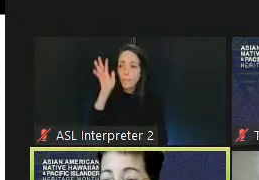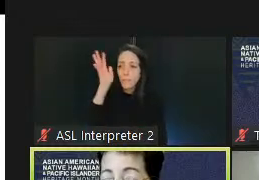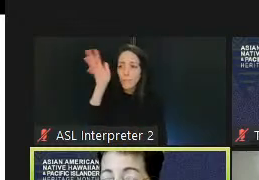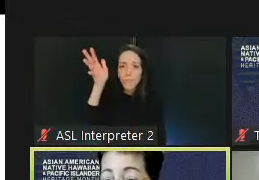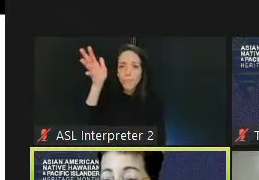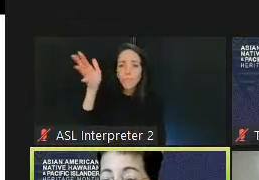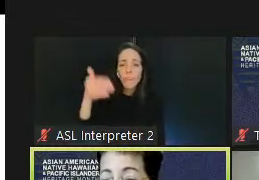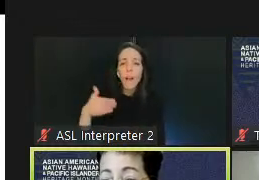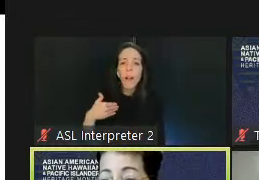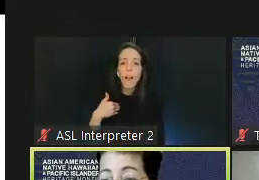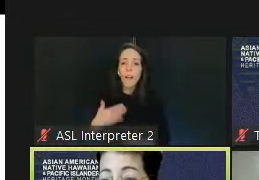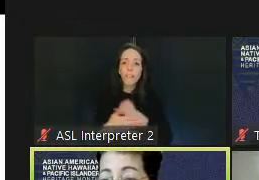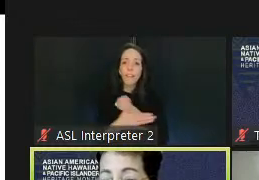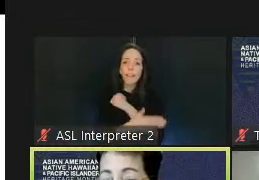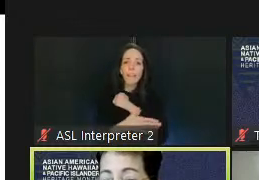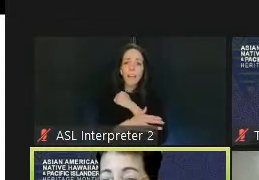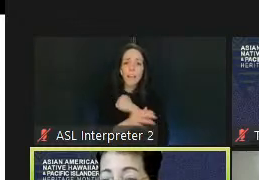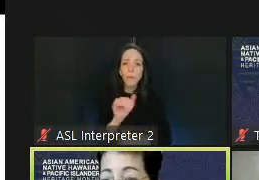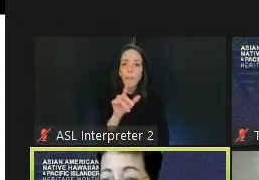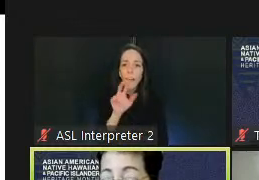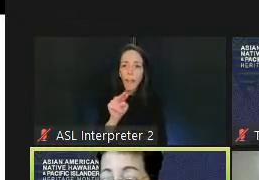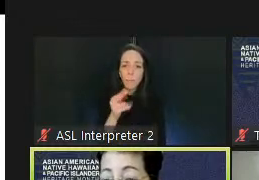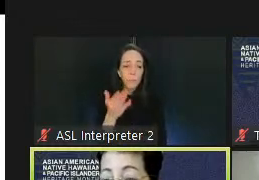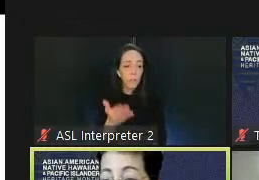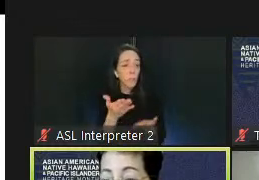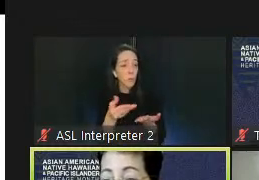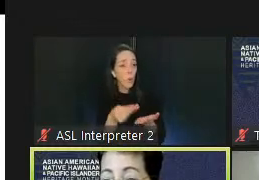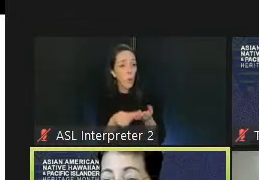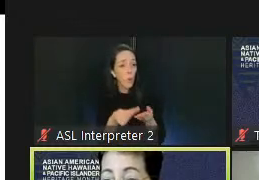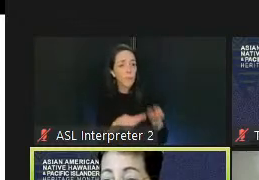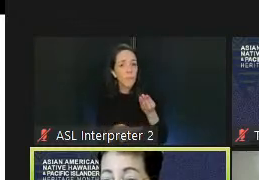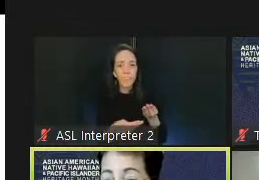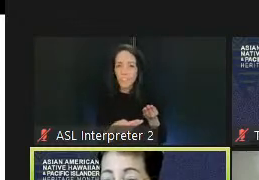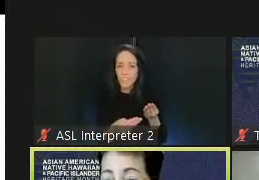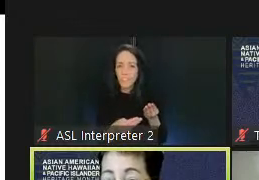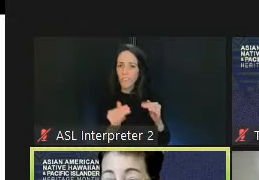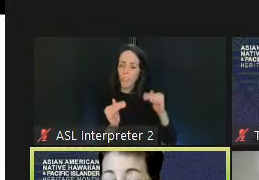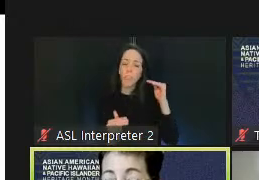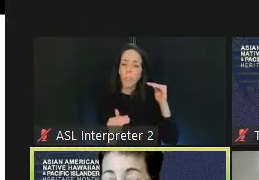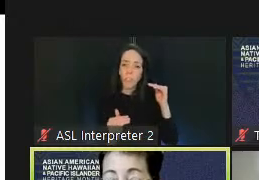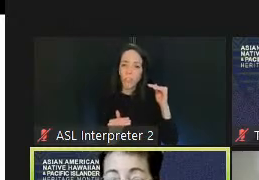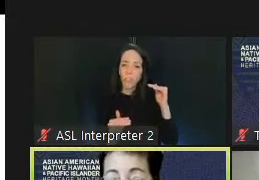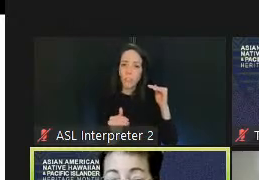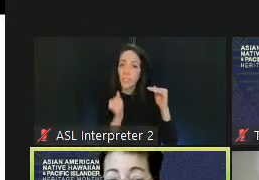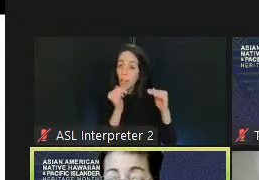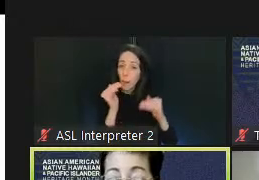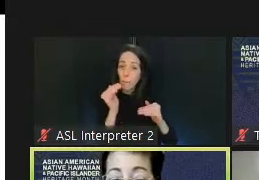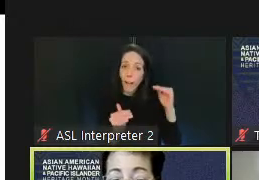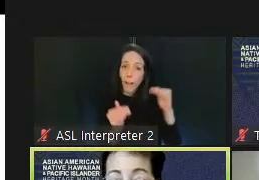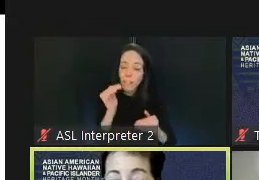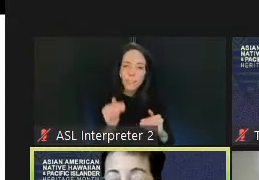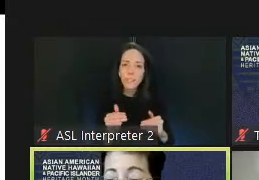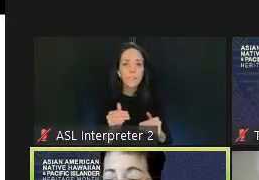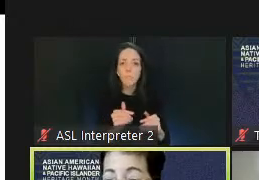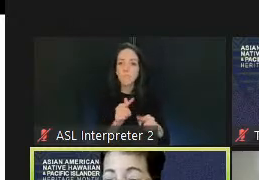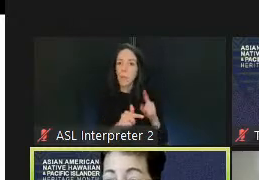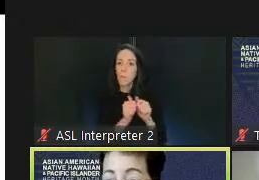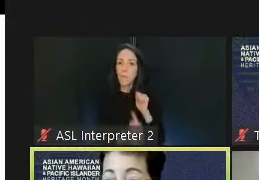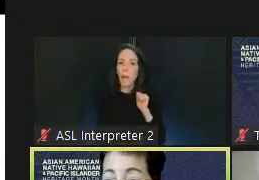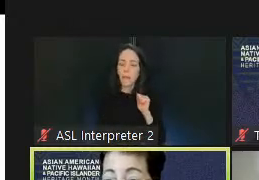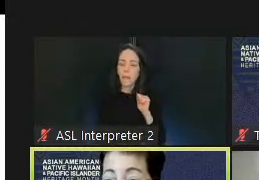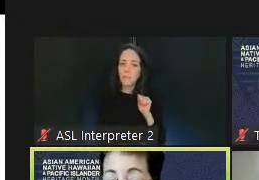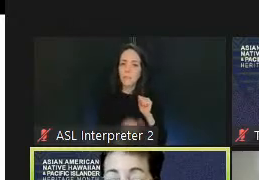Washington County to propose a budget that has a structural deficit. So I would